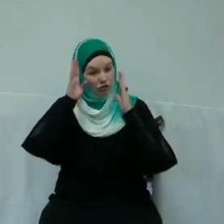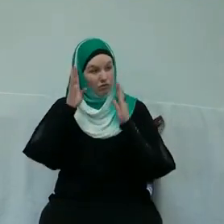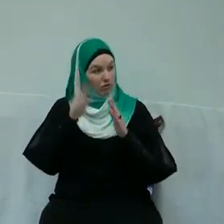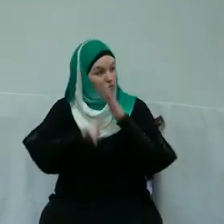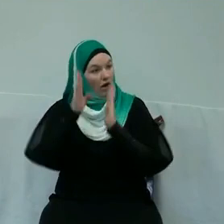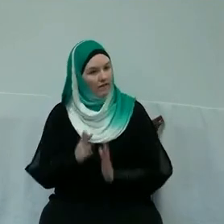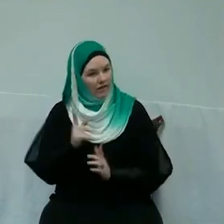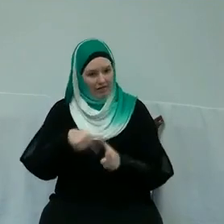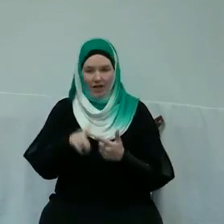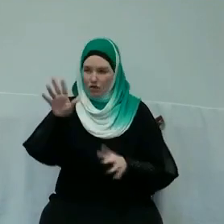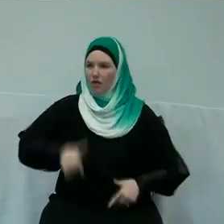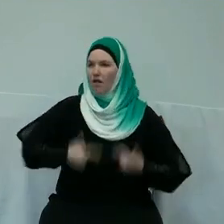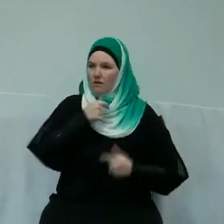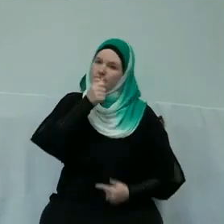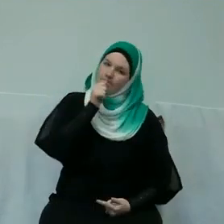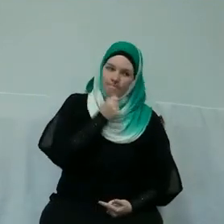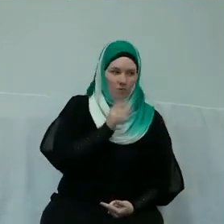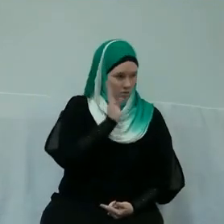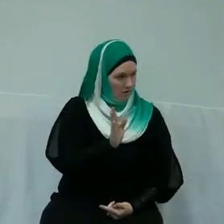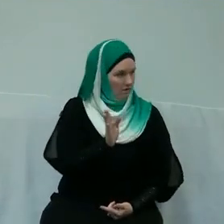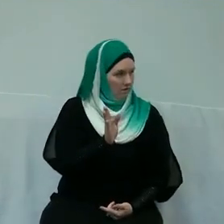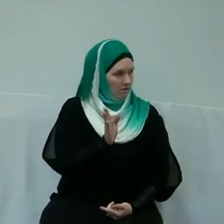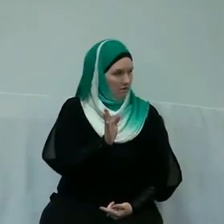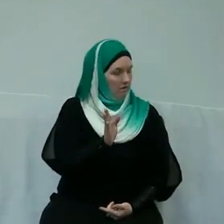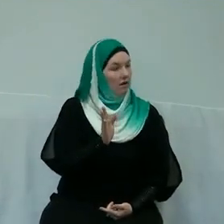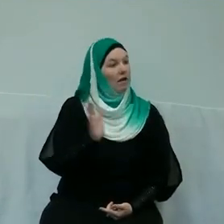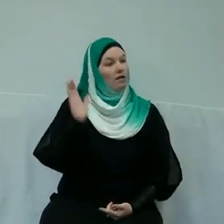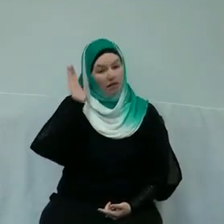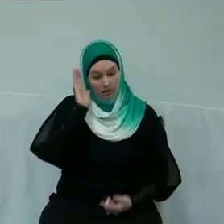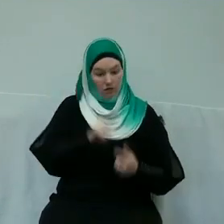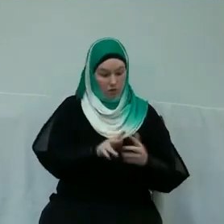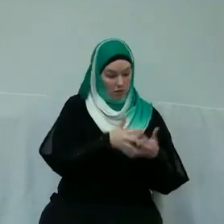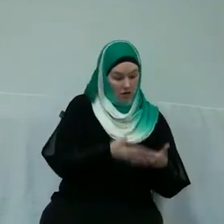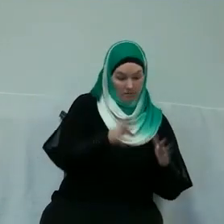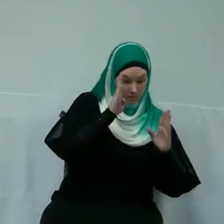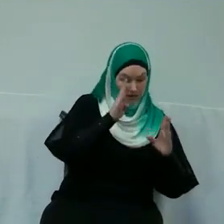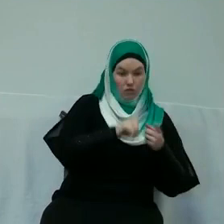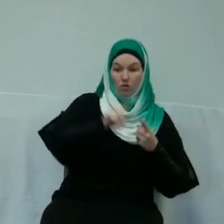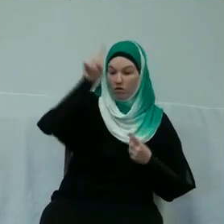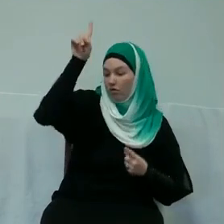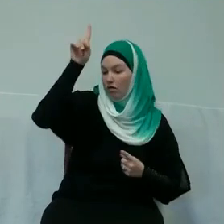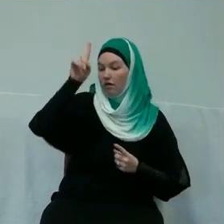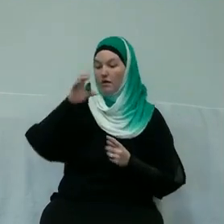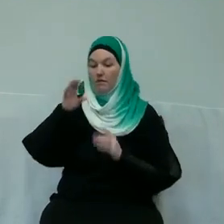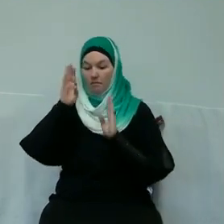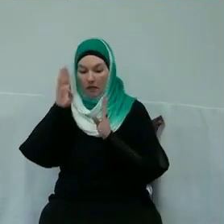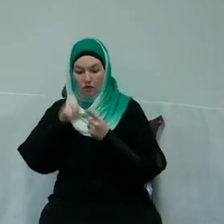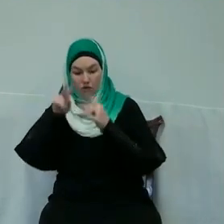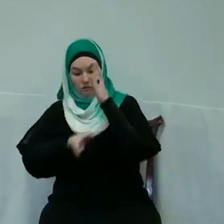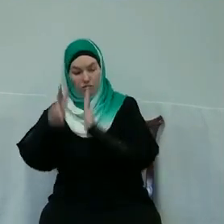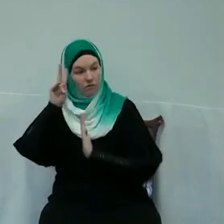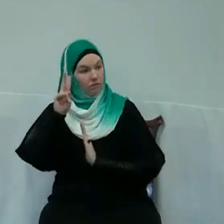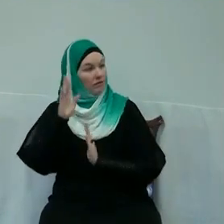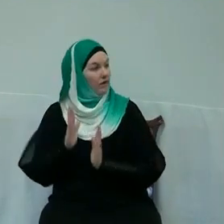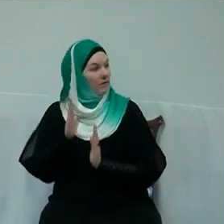to the Prophet, listening to the Hadith, listening to the Quran, and following through what Allah commands